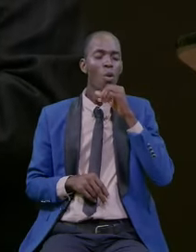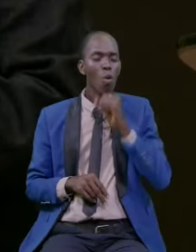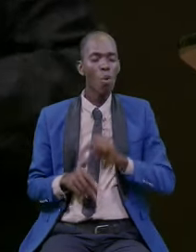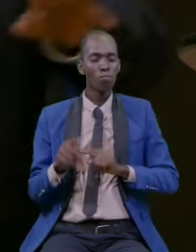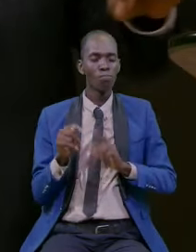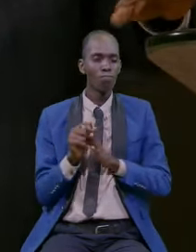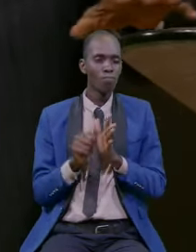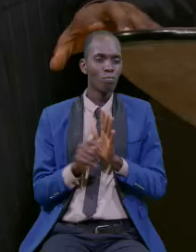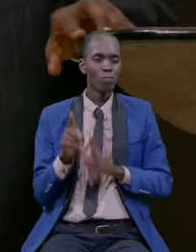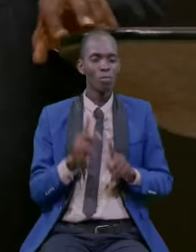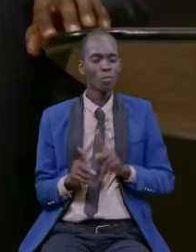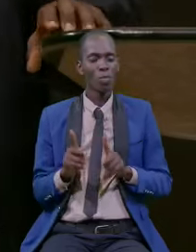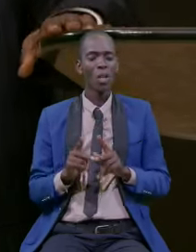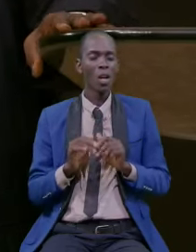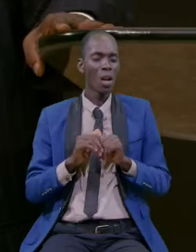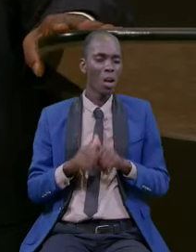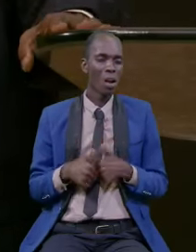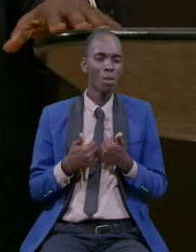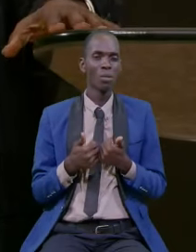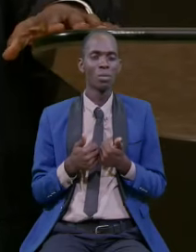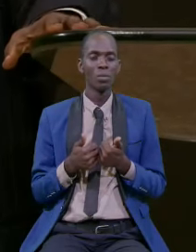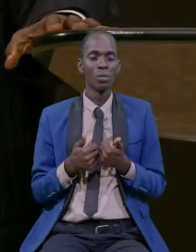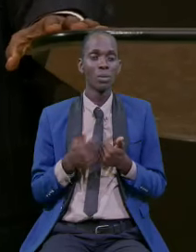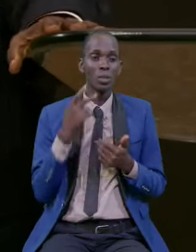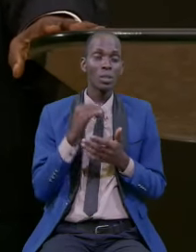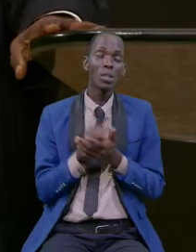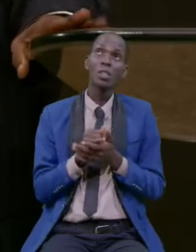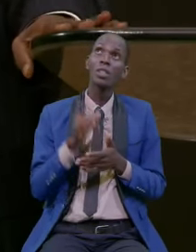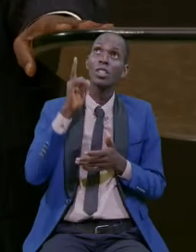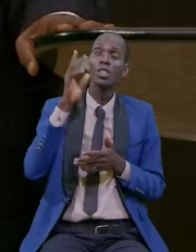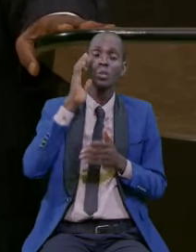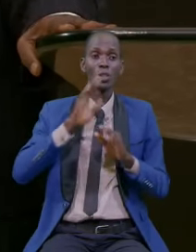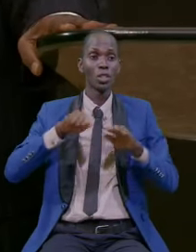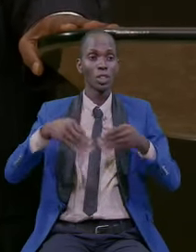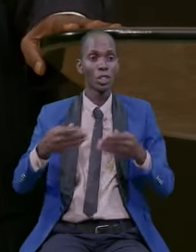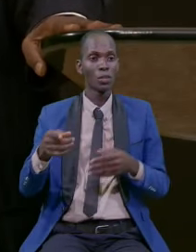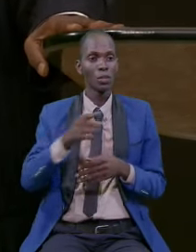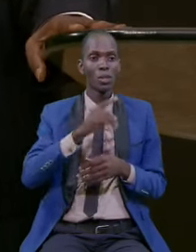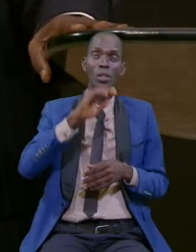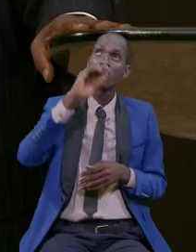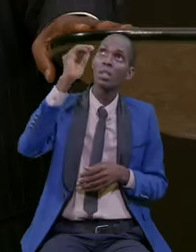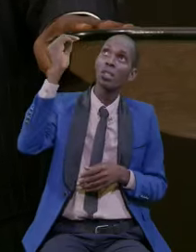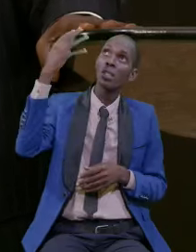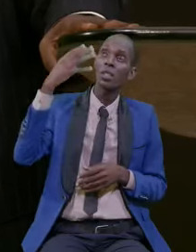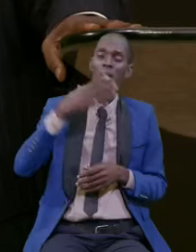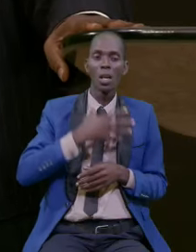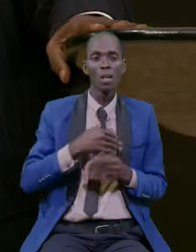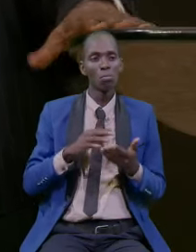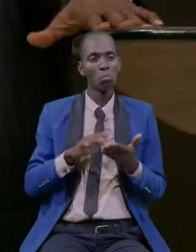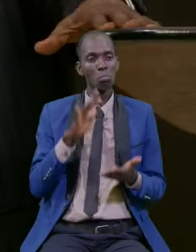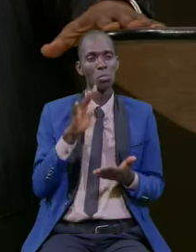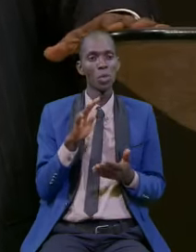the sight of the Lord. He will give them grace and glory. Nothing good will he